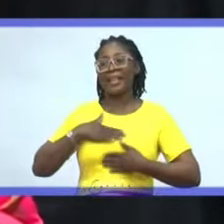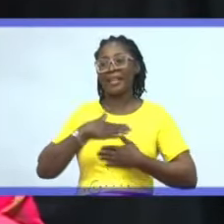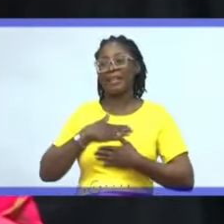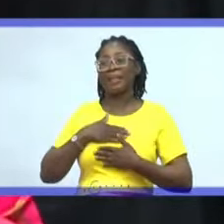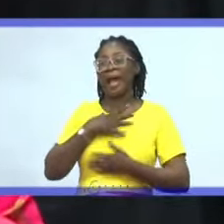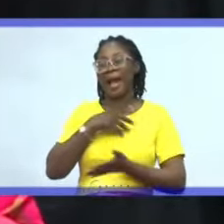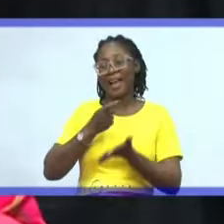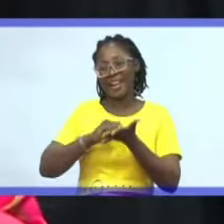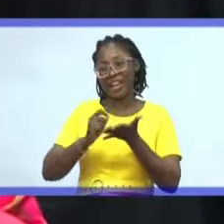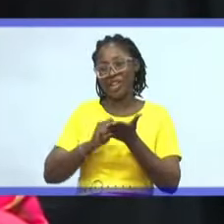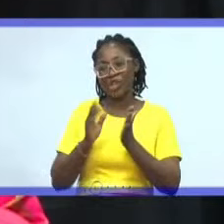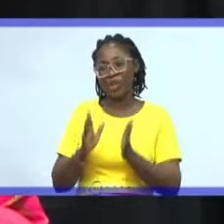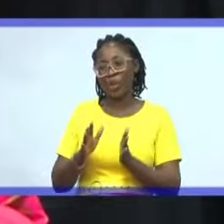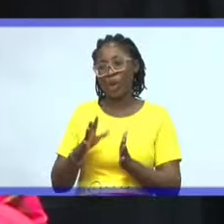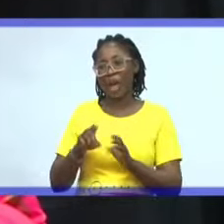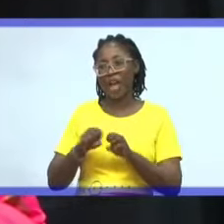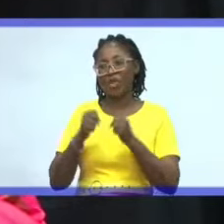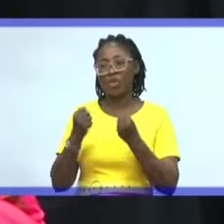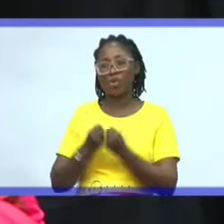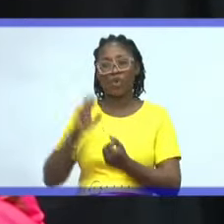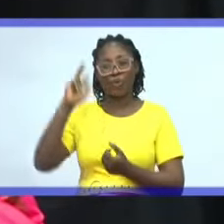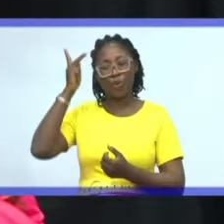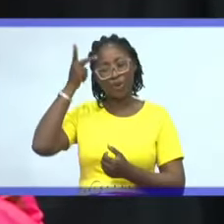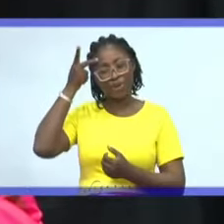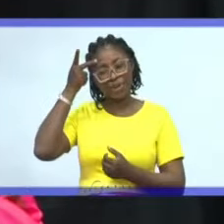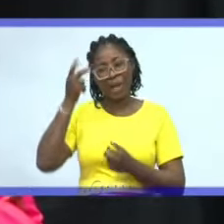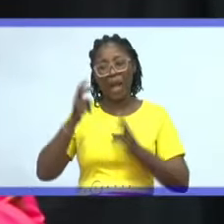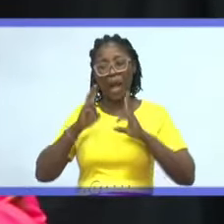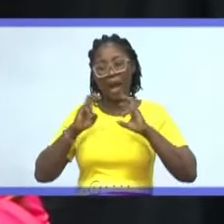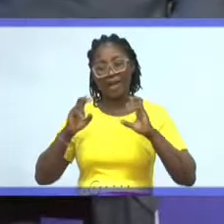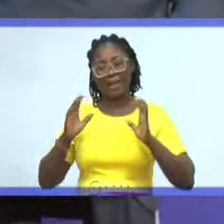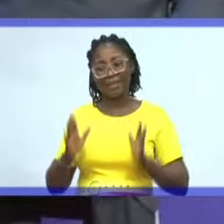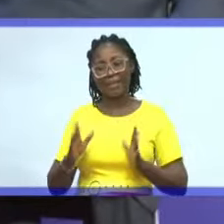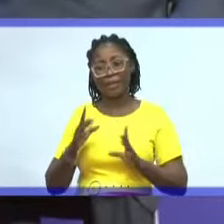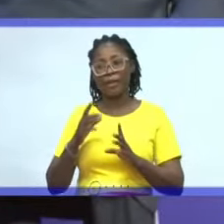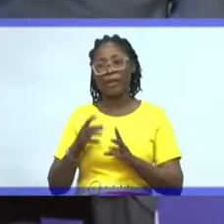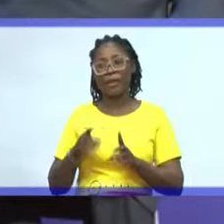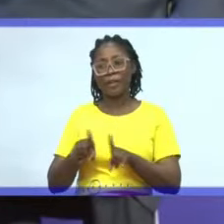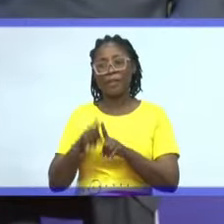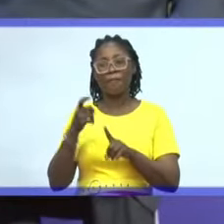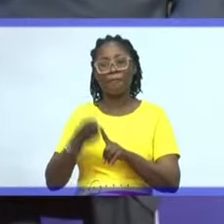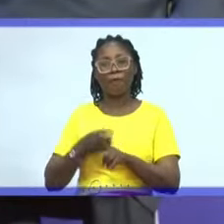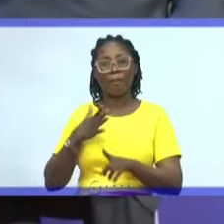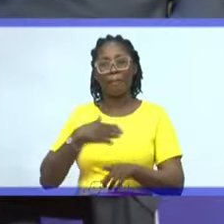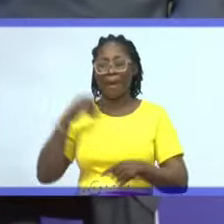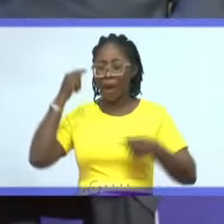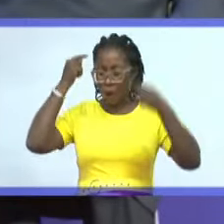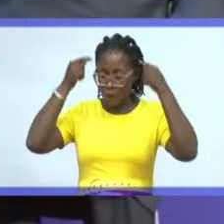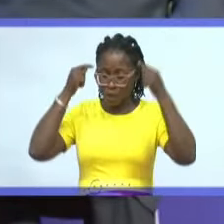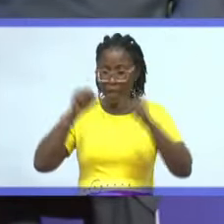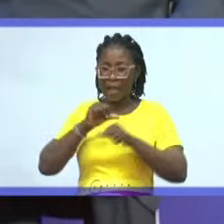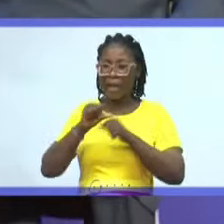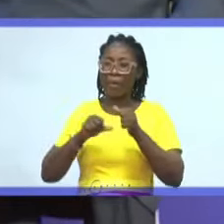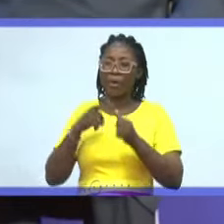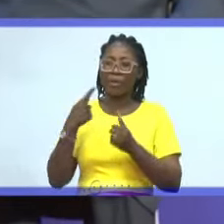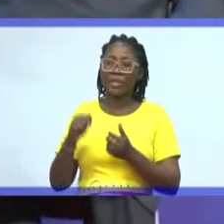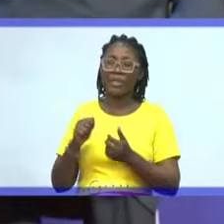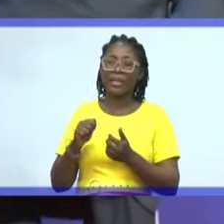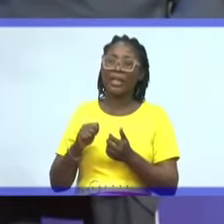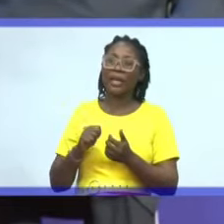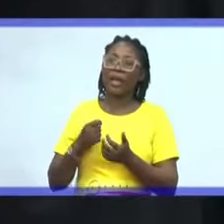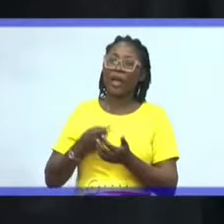editor, as well as a socio-political analyst. Aside from my ever-growing concerns about the redistribution of